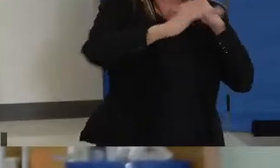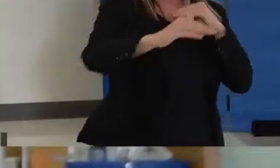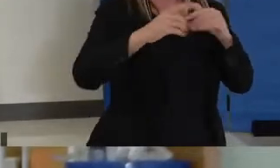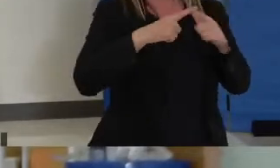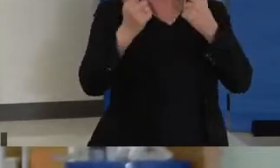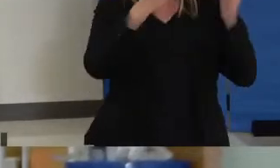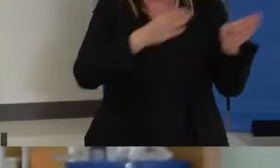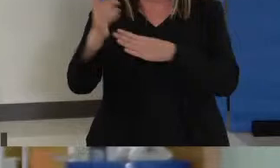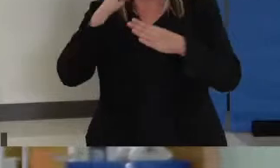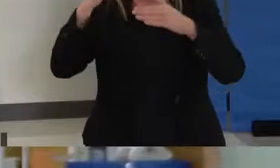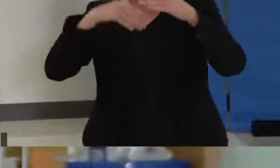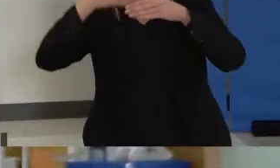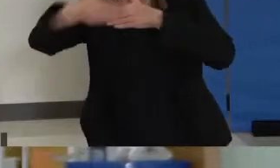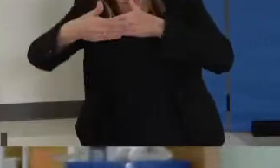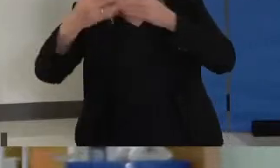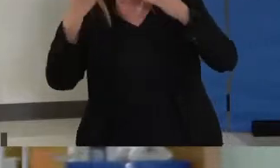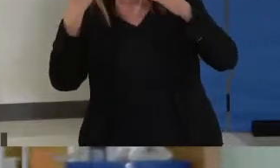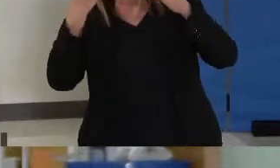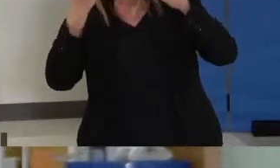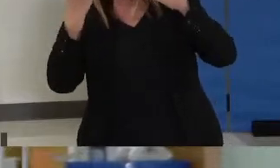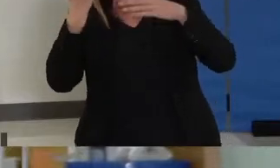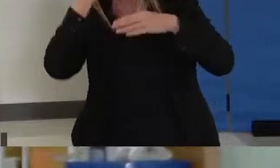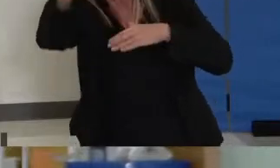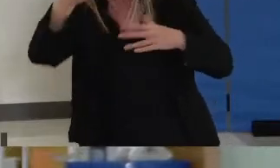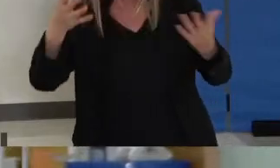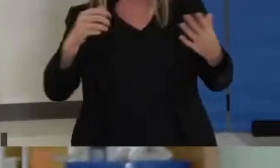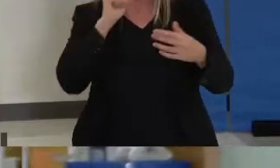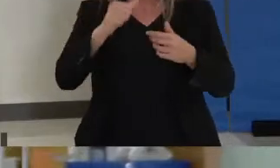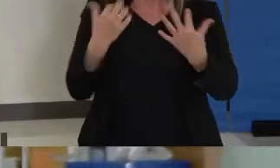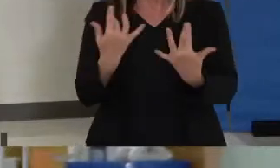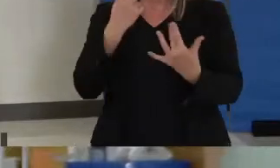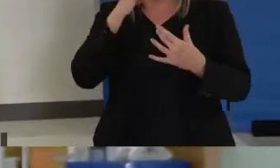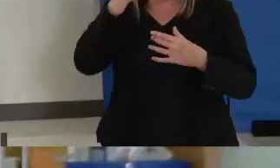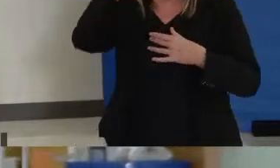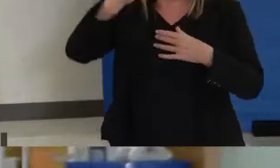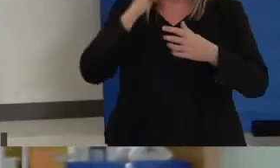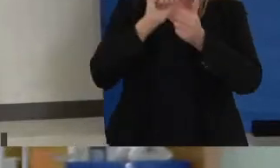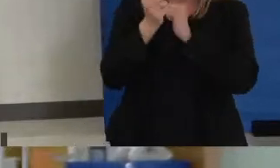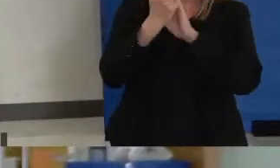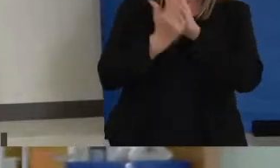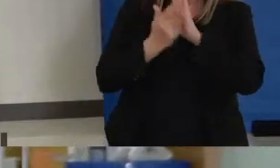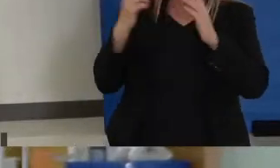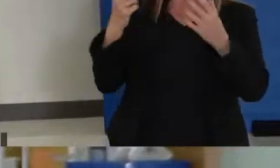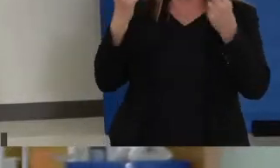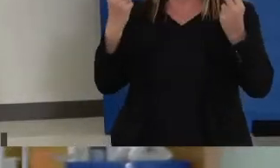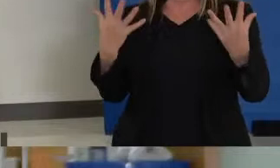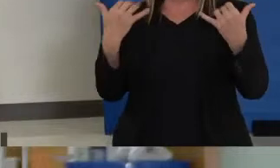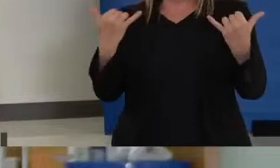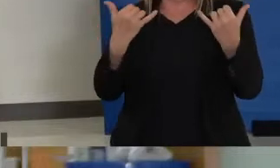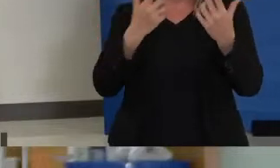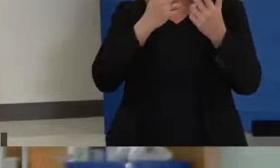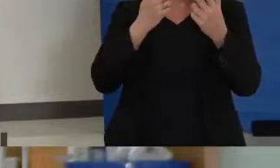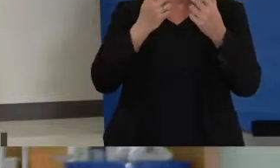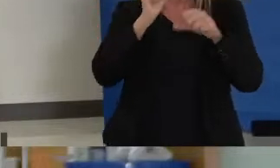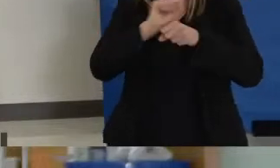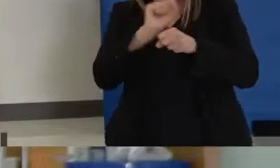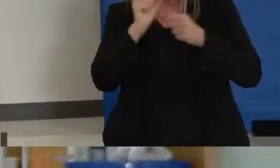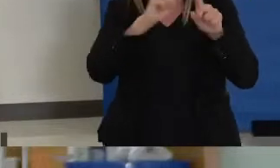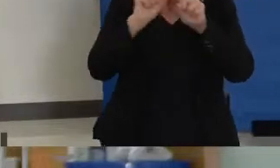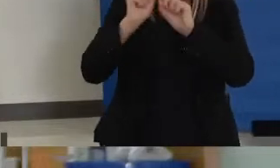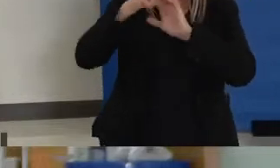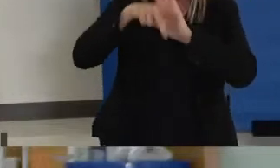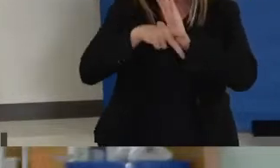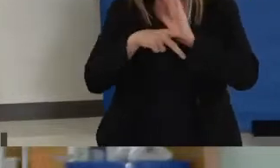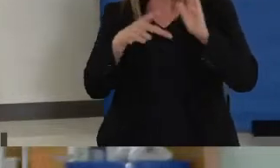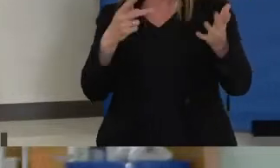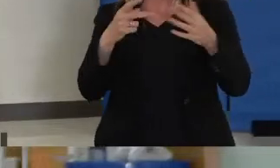next steps. And then we're not going to wait for the future. The legislature is acting right now on a lot of policy to send to the governor. I'm proud to join author one, just